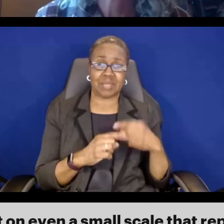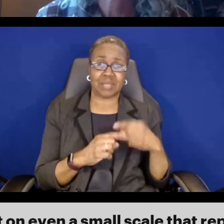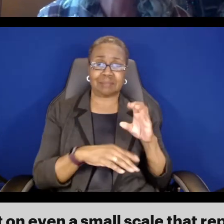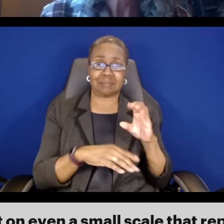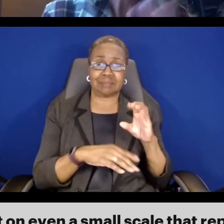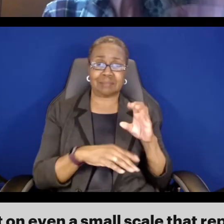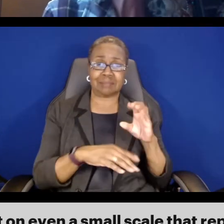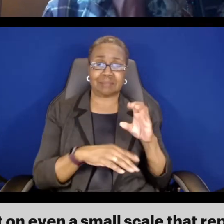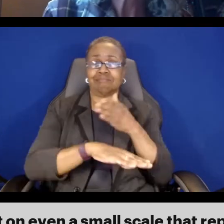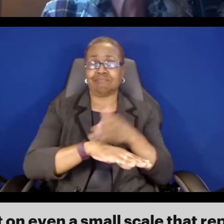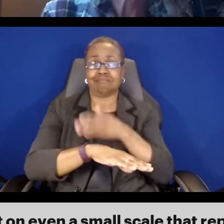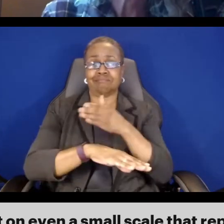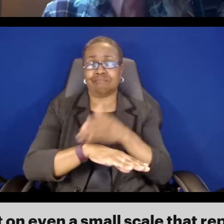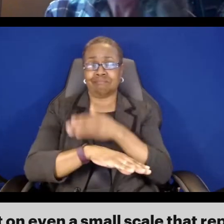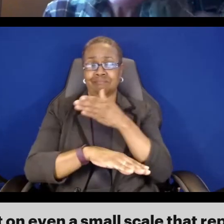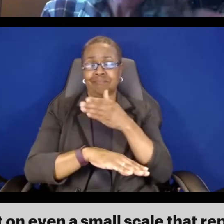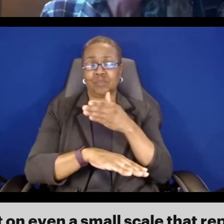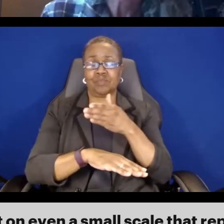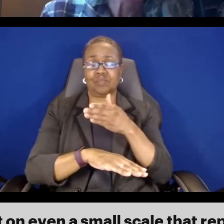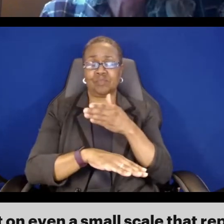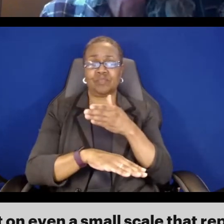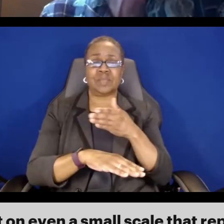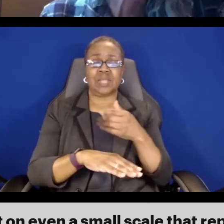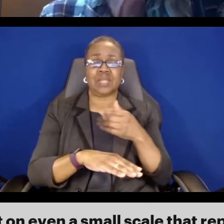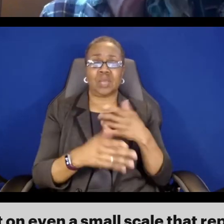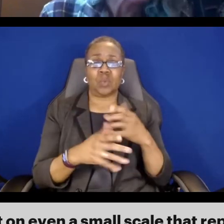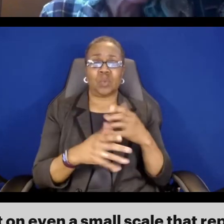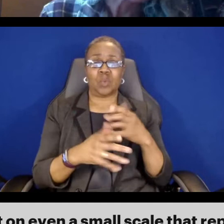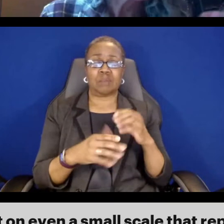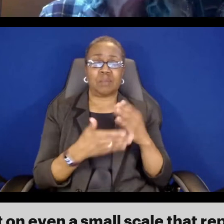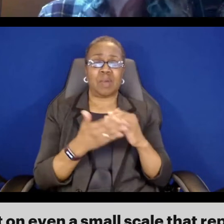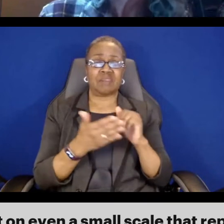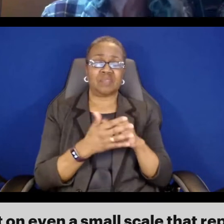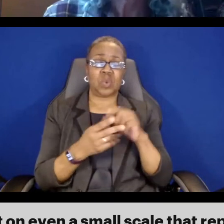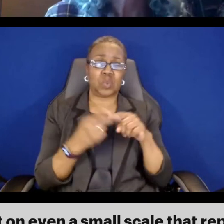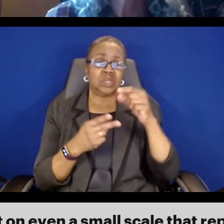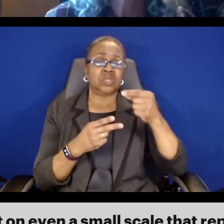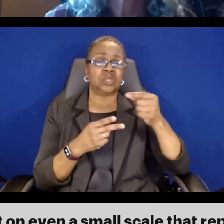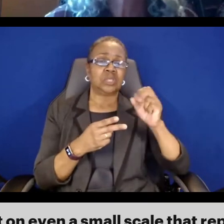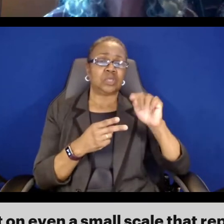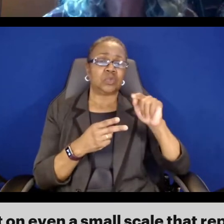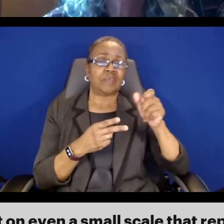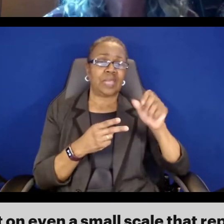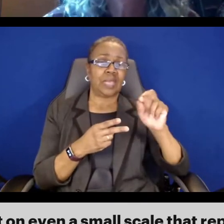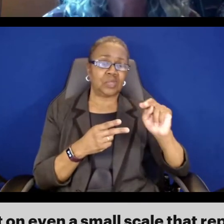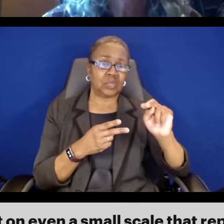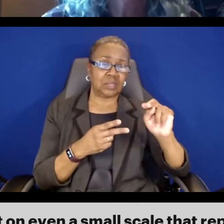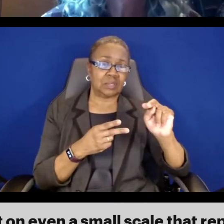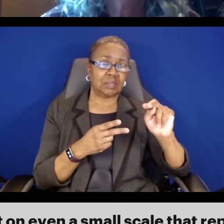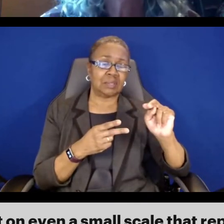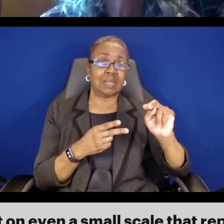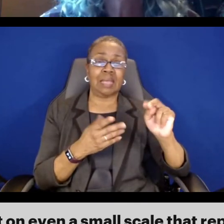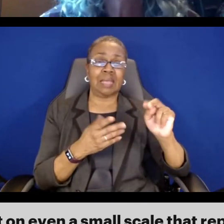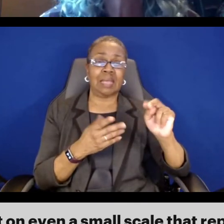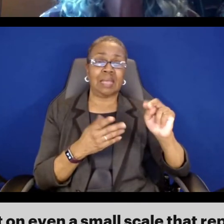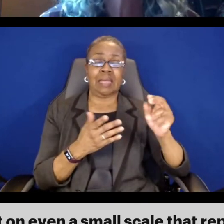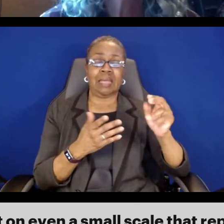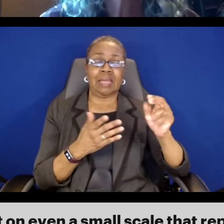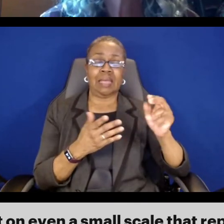to be part of either of those things, you know. Um, and